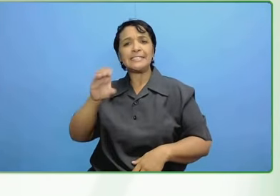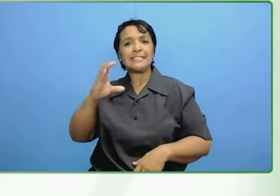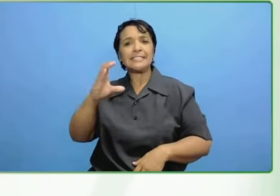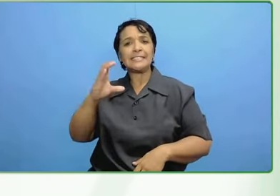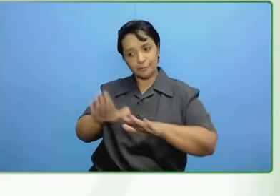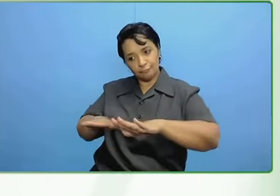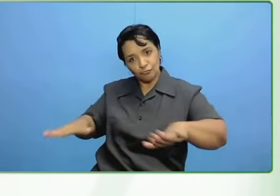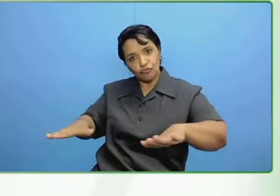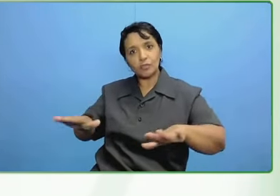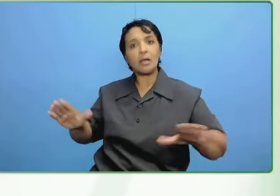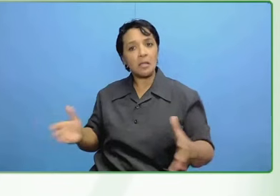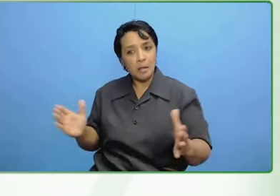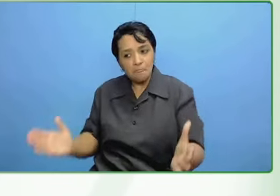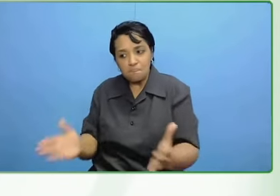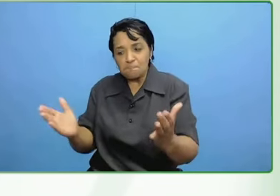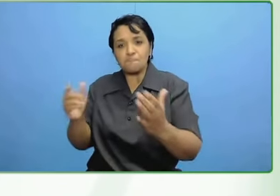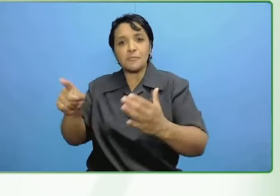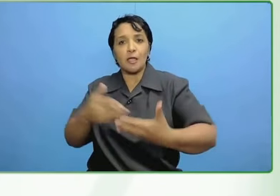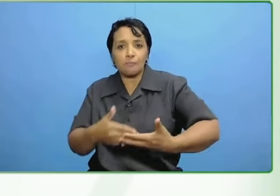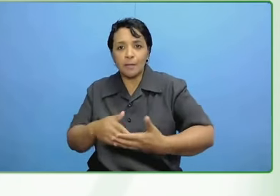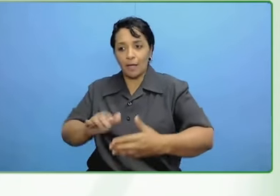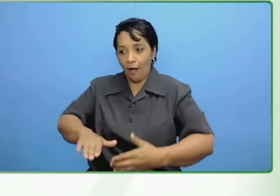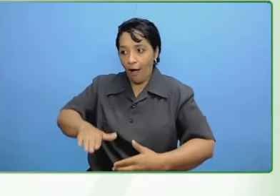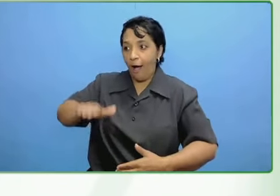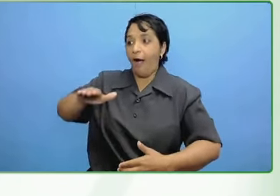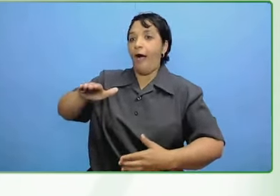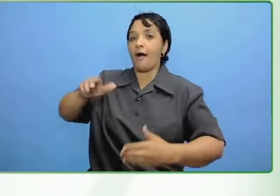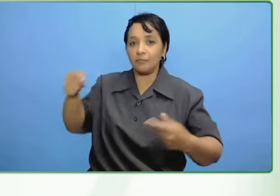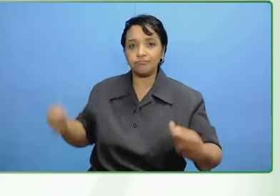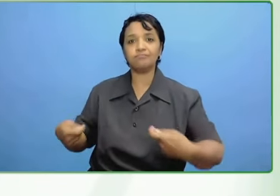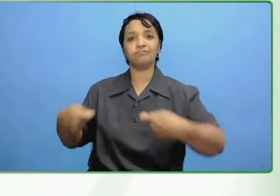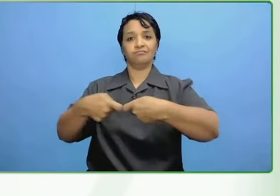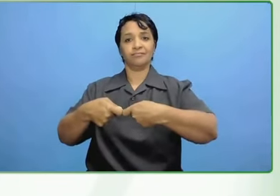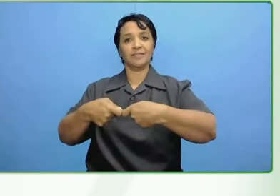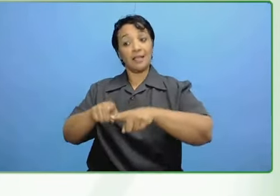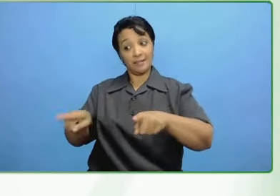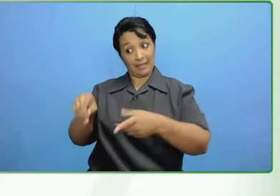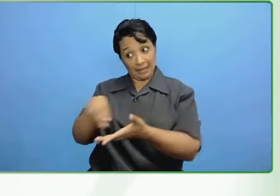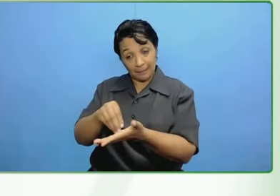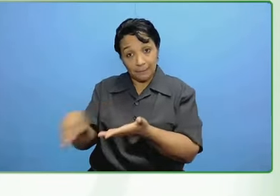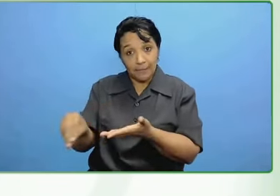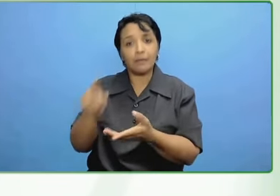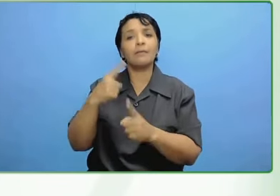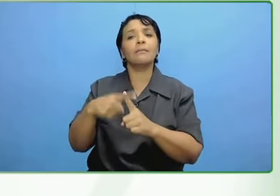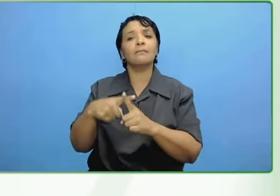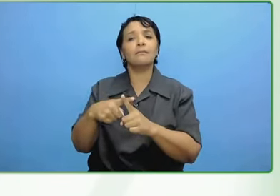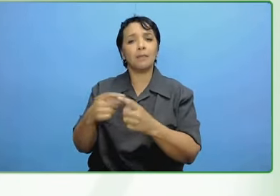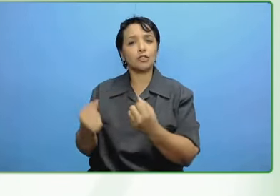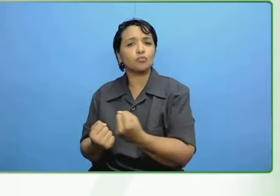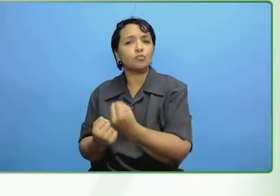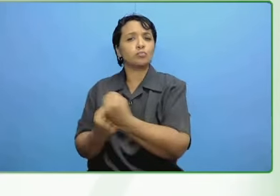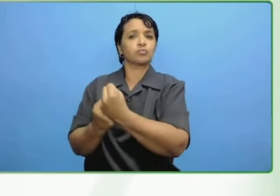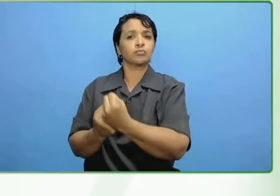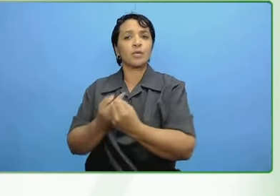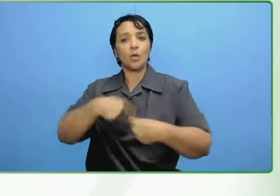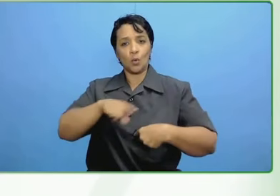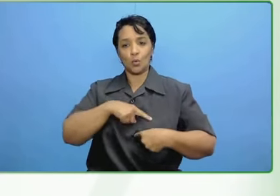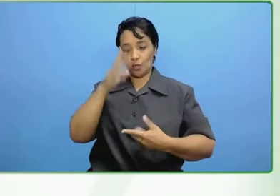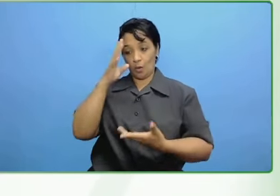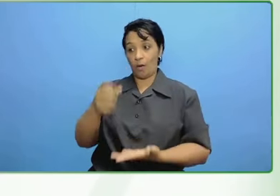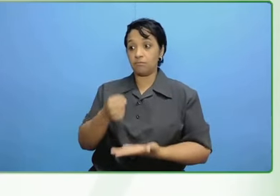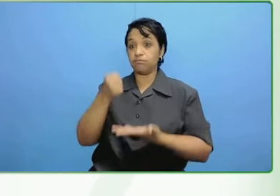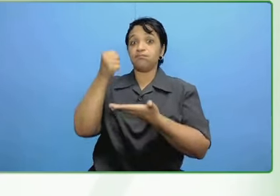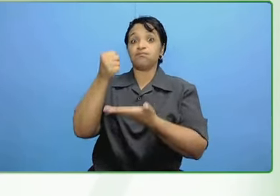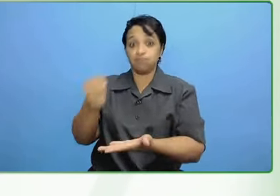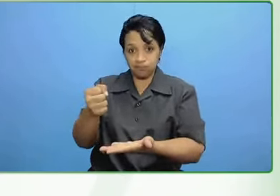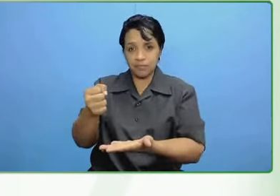developmental needs, enhanced subsidies to keep fees affordable, and substantially increased our investment in early intervention